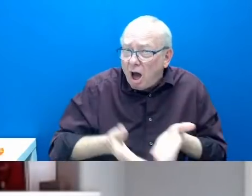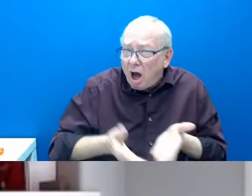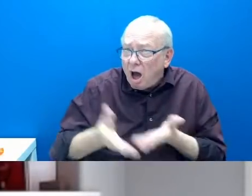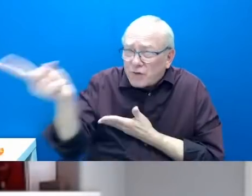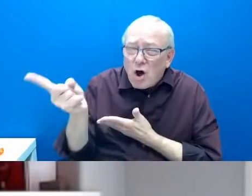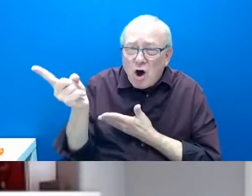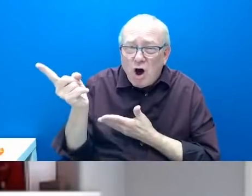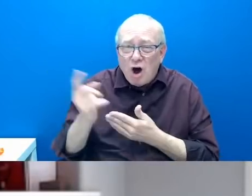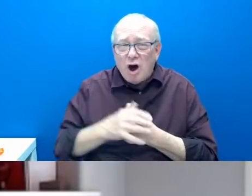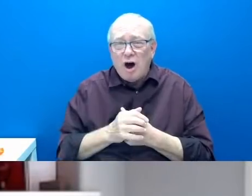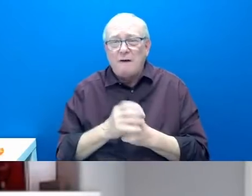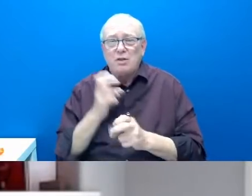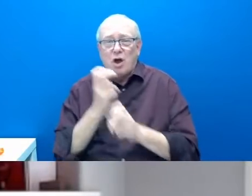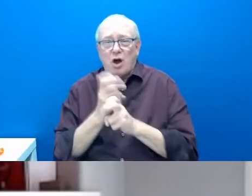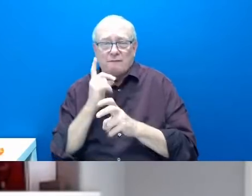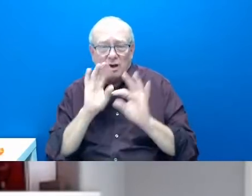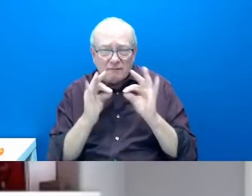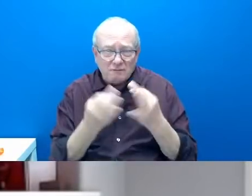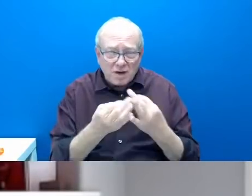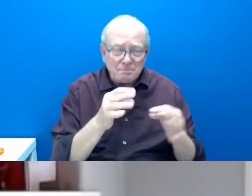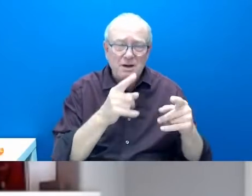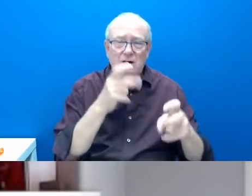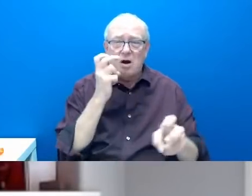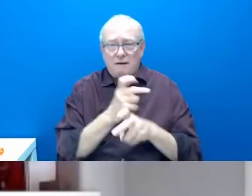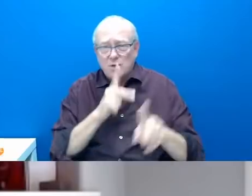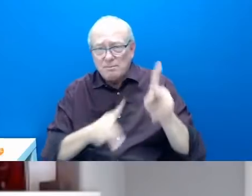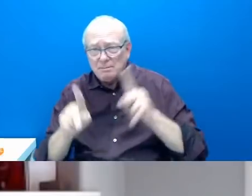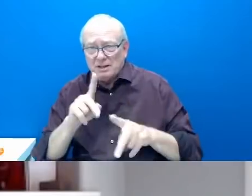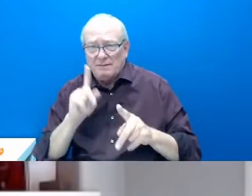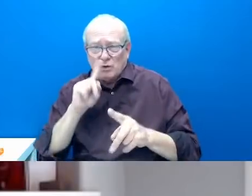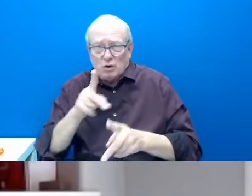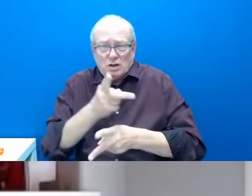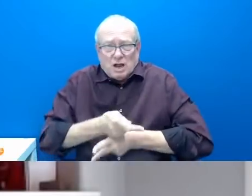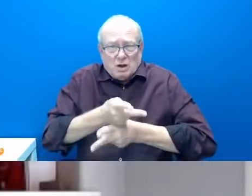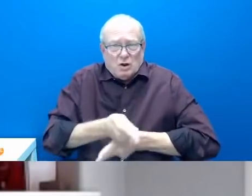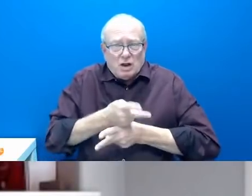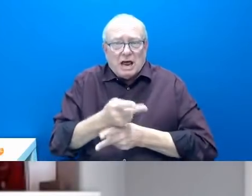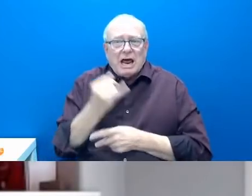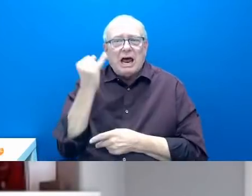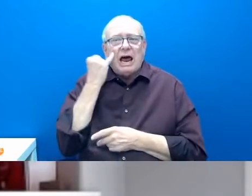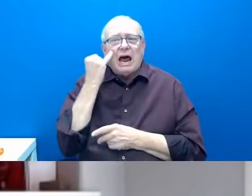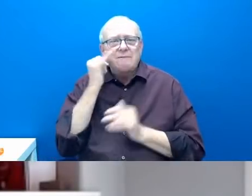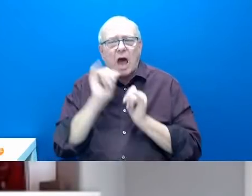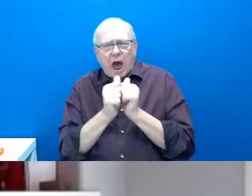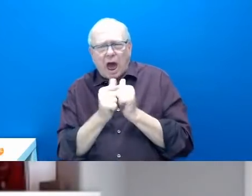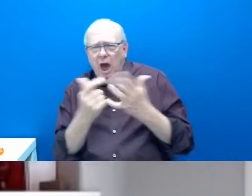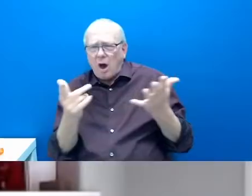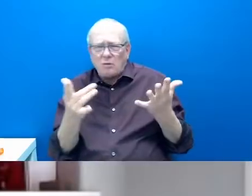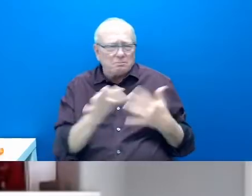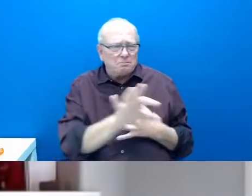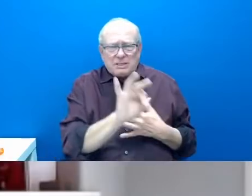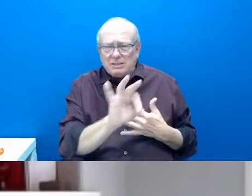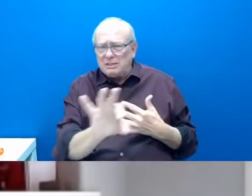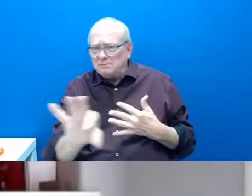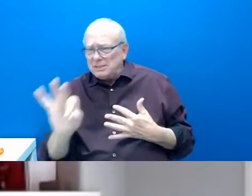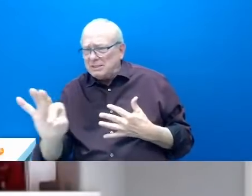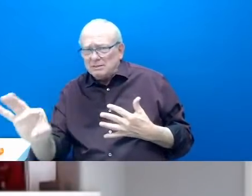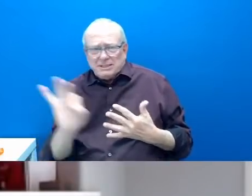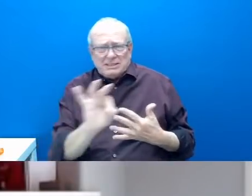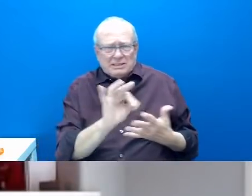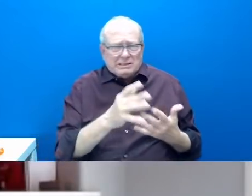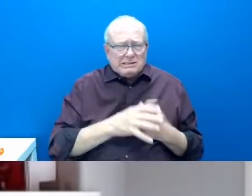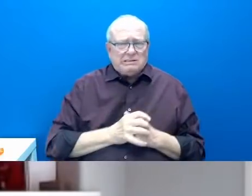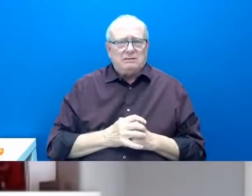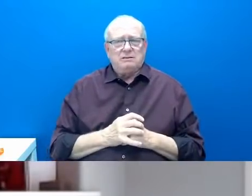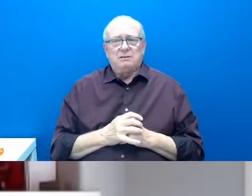decisions. So, we're kind of left with this idea of, how do we pick? And, there's been issues before that have been highlighted in